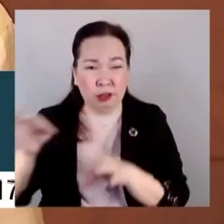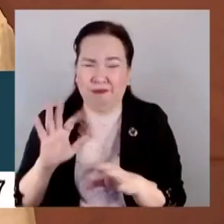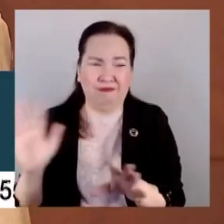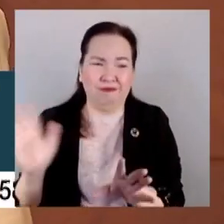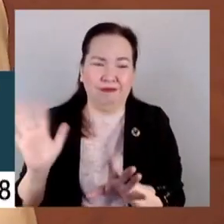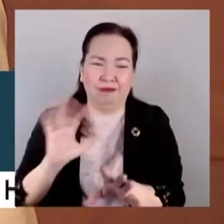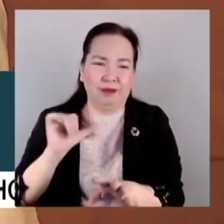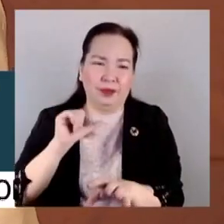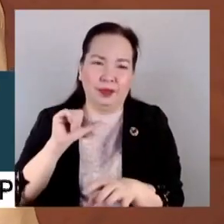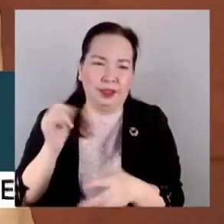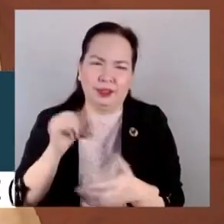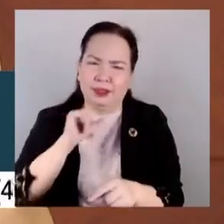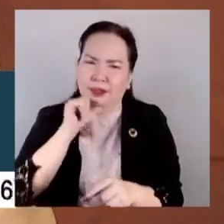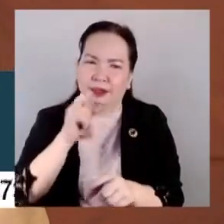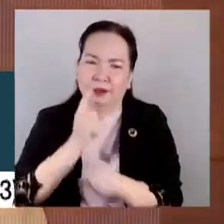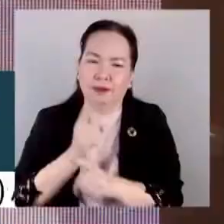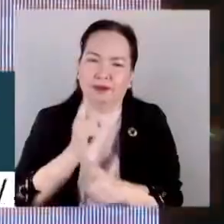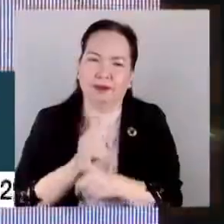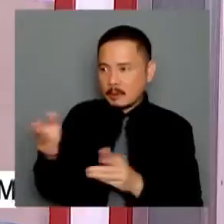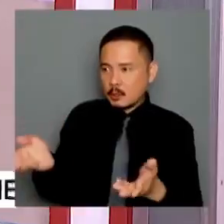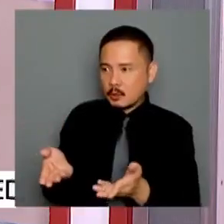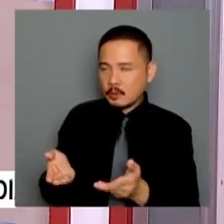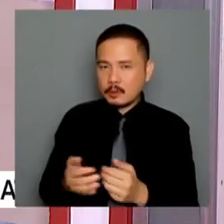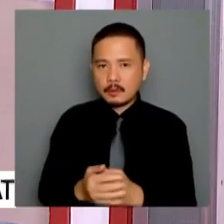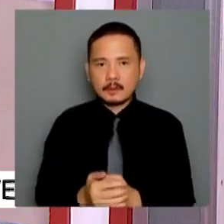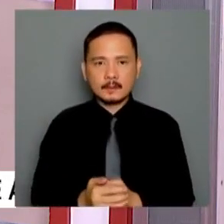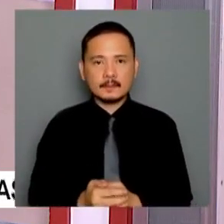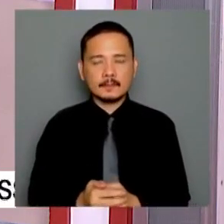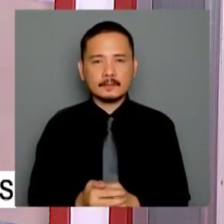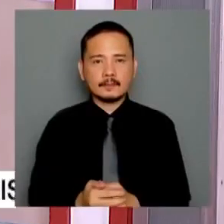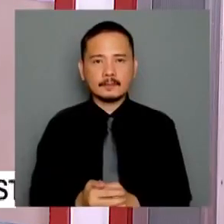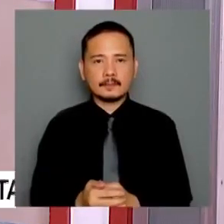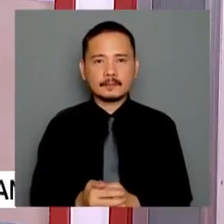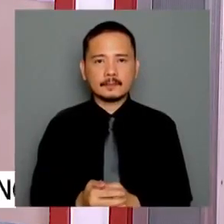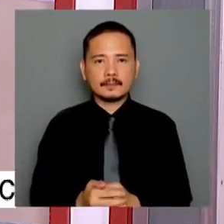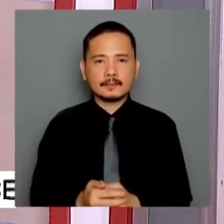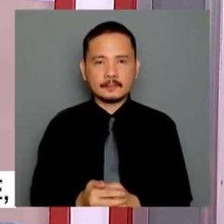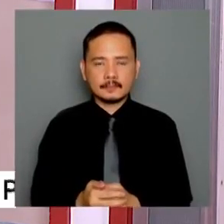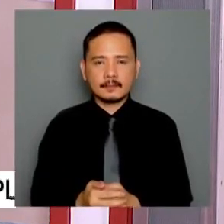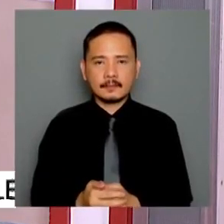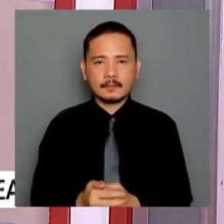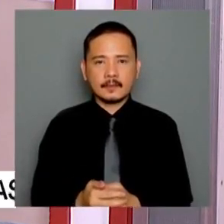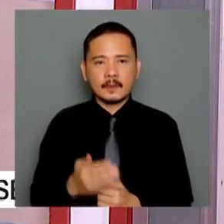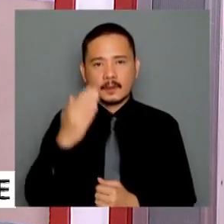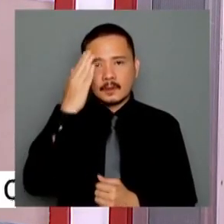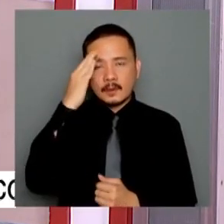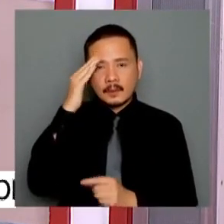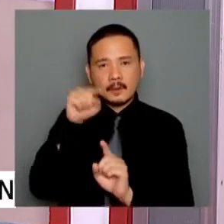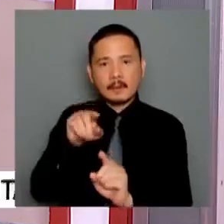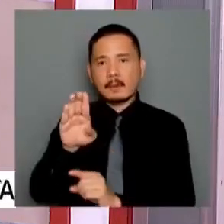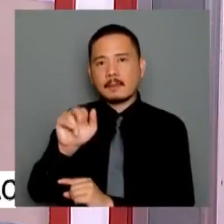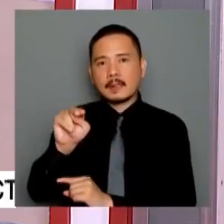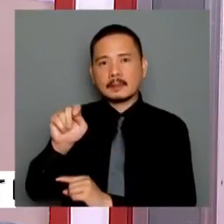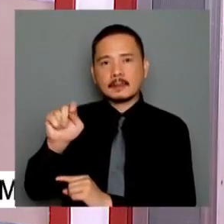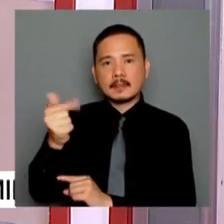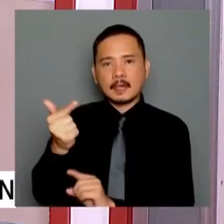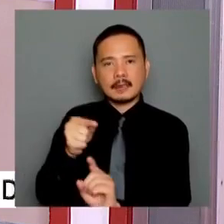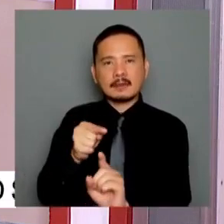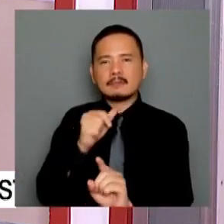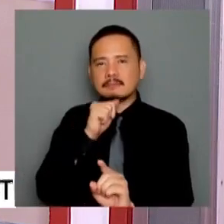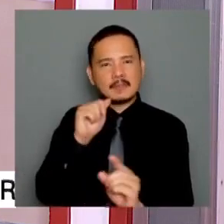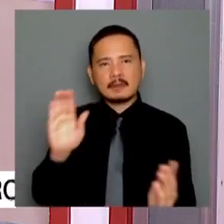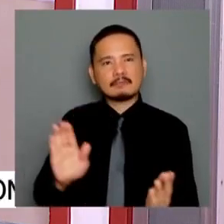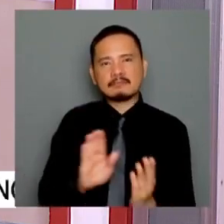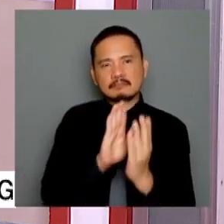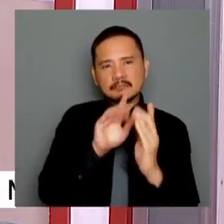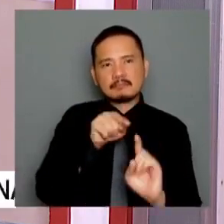to change horses in midstream. Embattled Philippine Prisons Chief Gerald Bantag, a no-show at the preliminary investigation